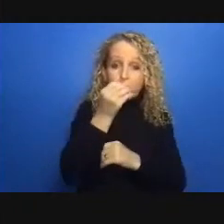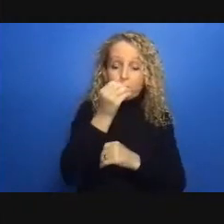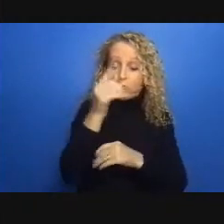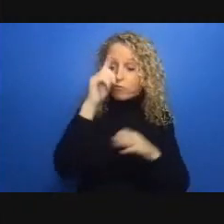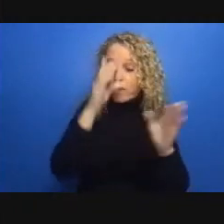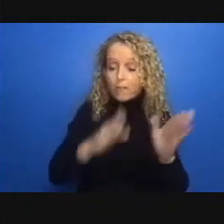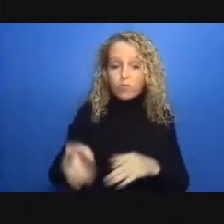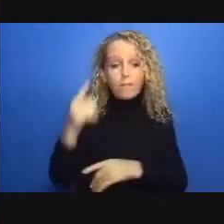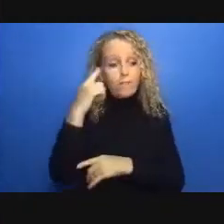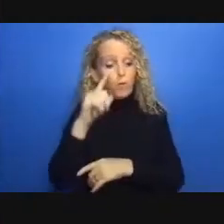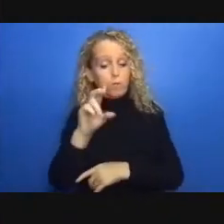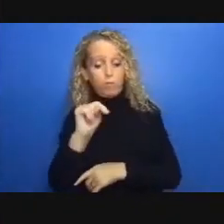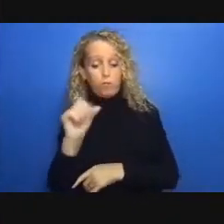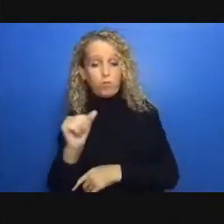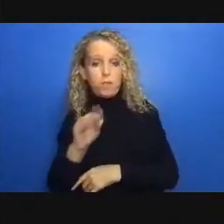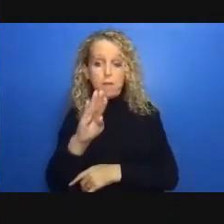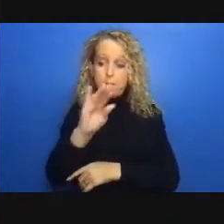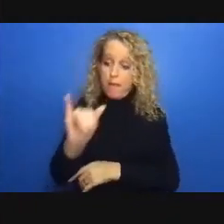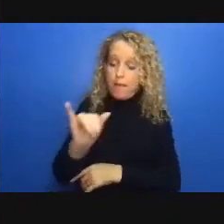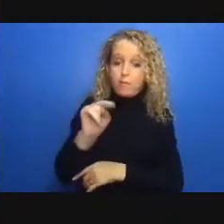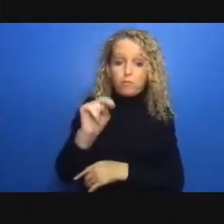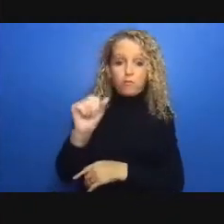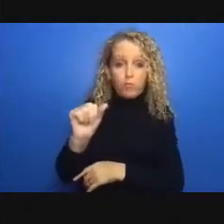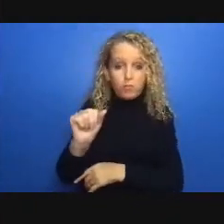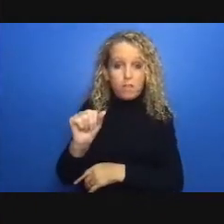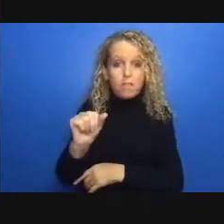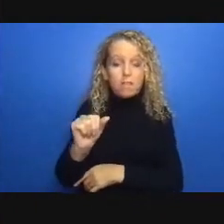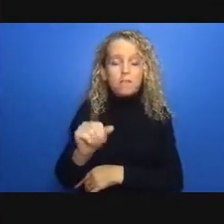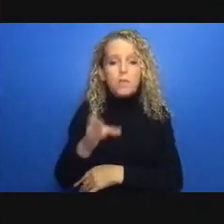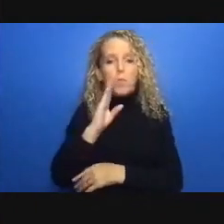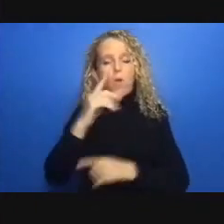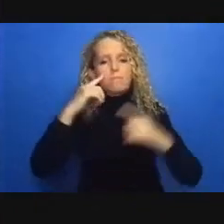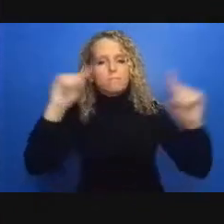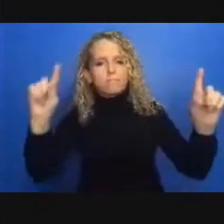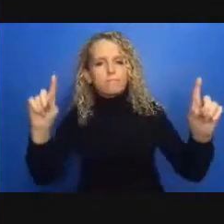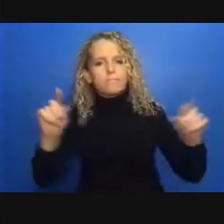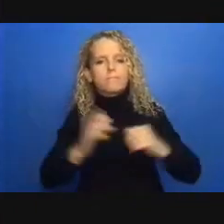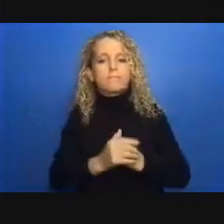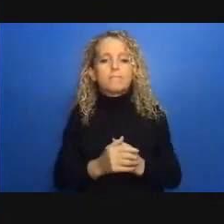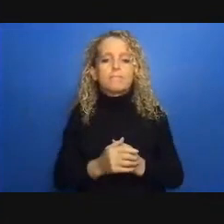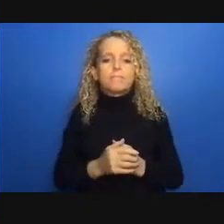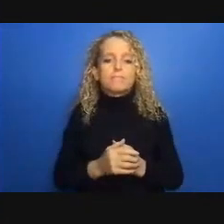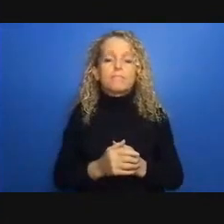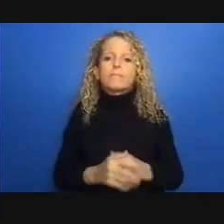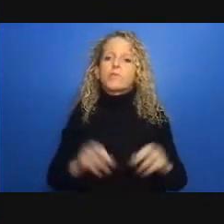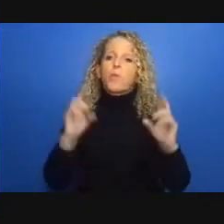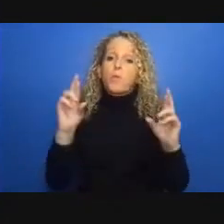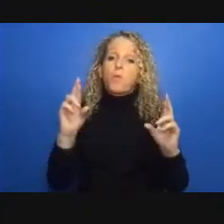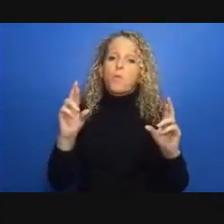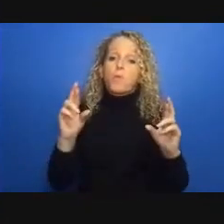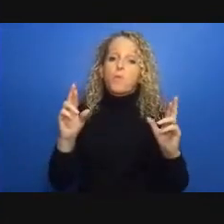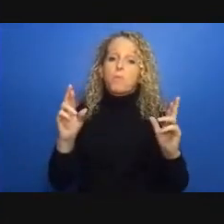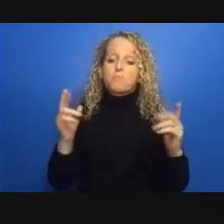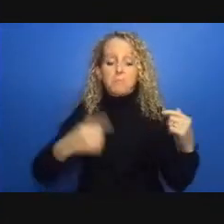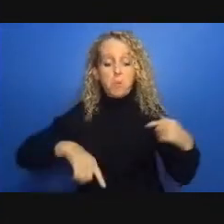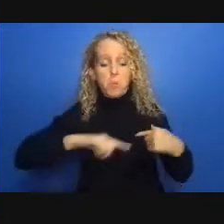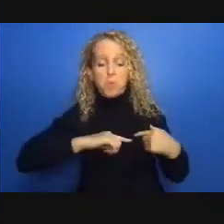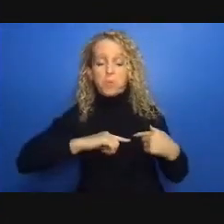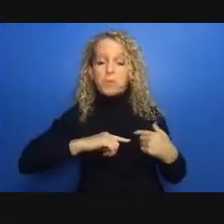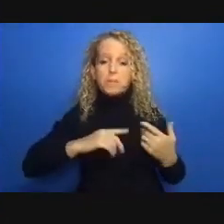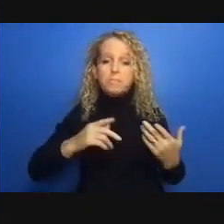Scotia, by Nova Scotia, that we'll be successful. So my hope from this is that we can take the learnings from this